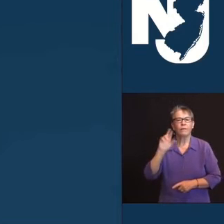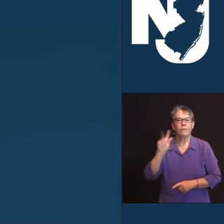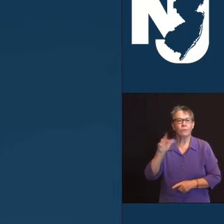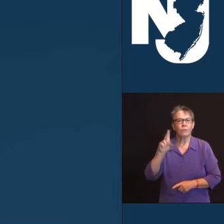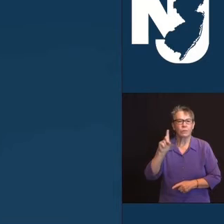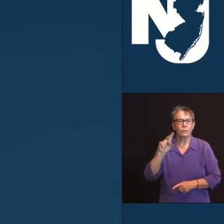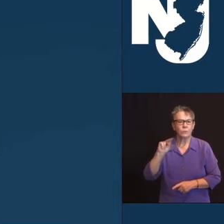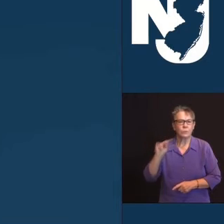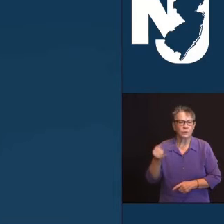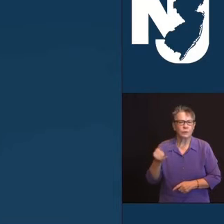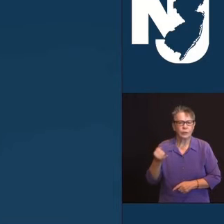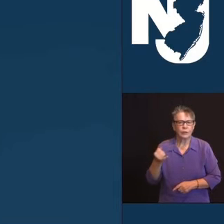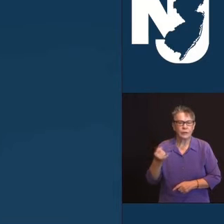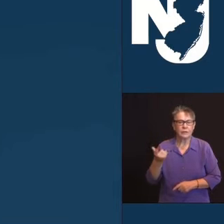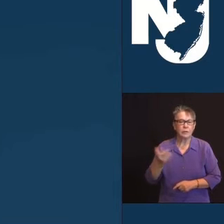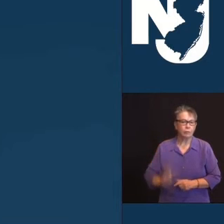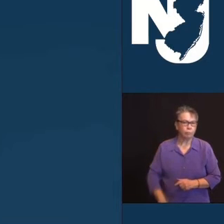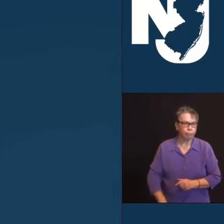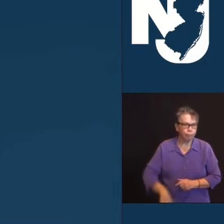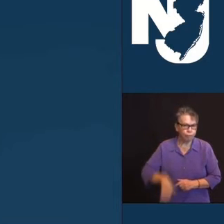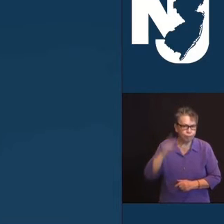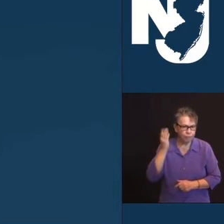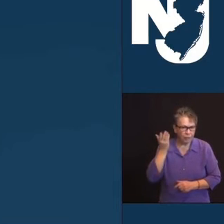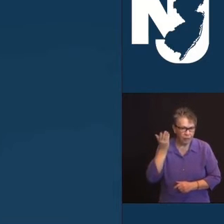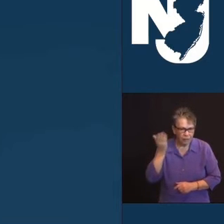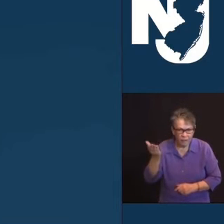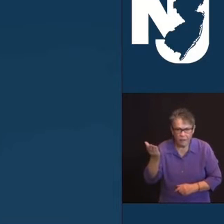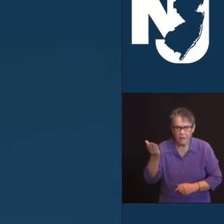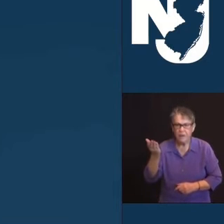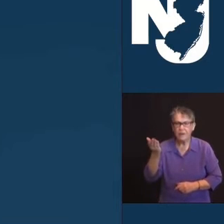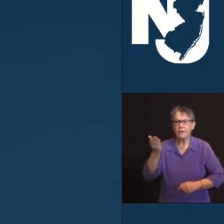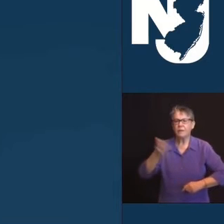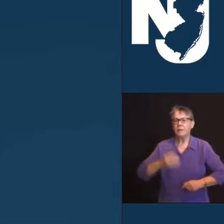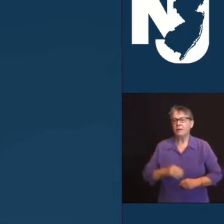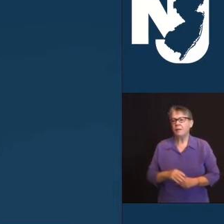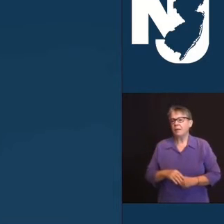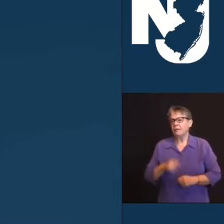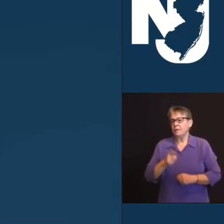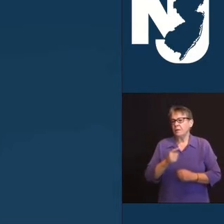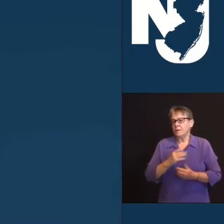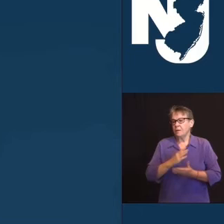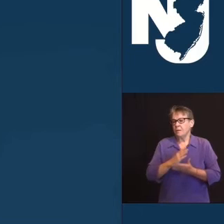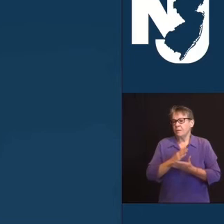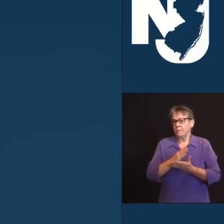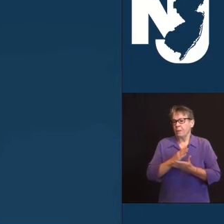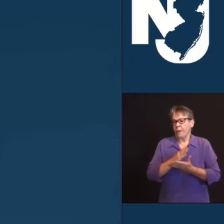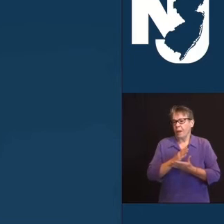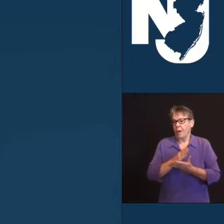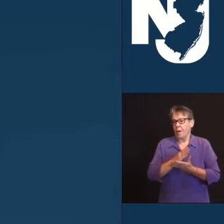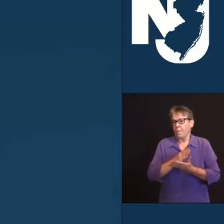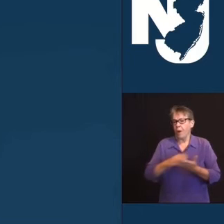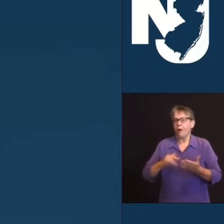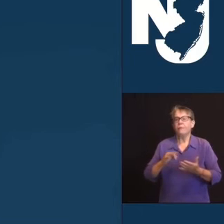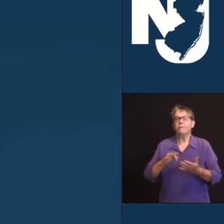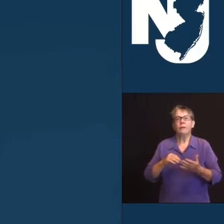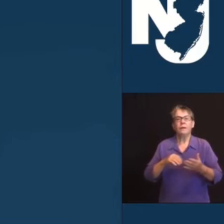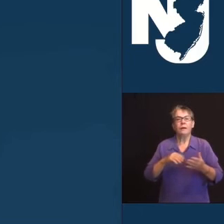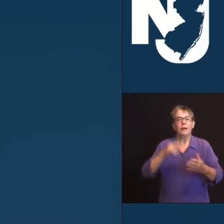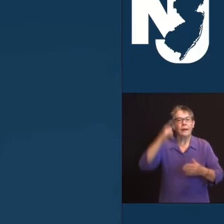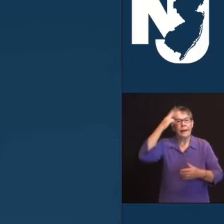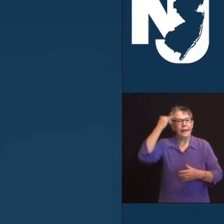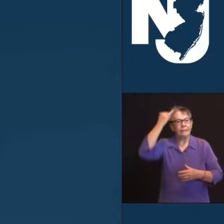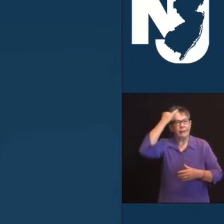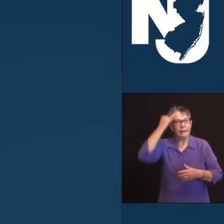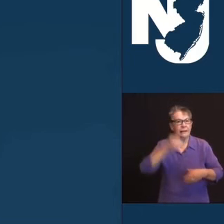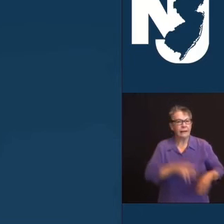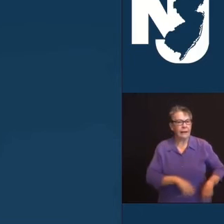proud veteran of the United States Navy and went on to have a 30-year career in sales, but his legacy was built on his decades as a